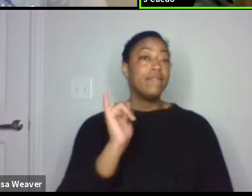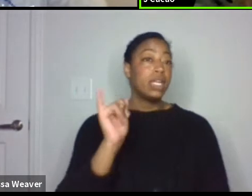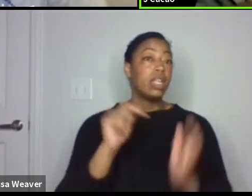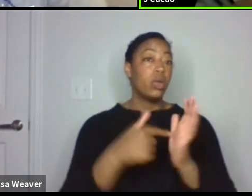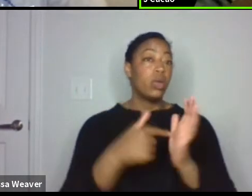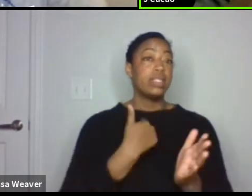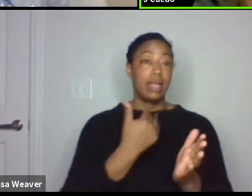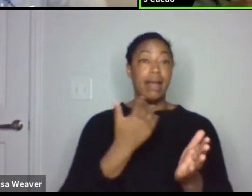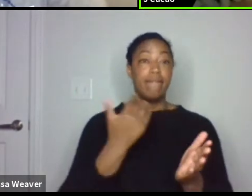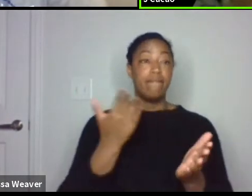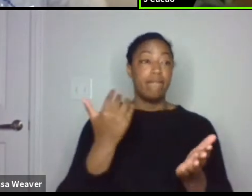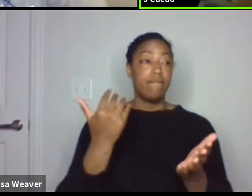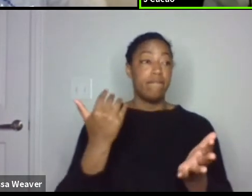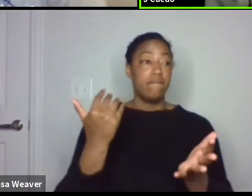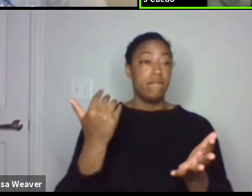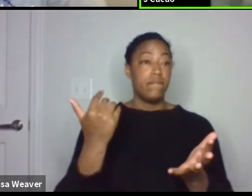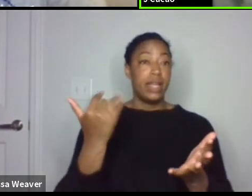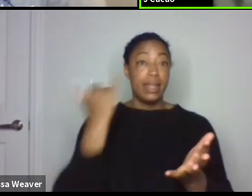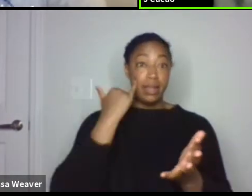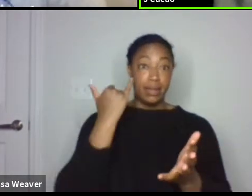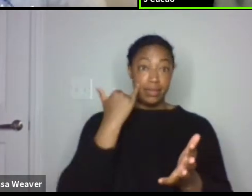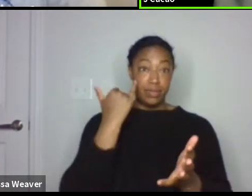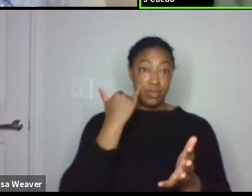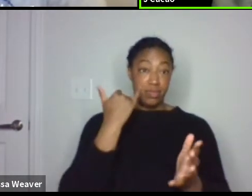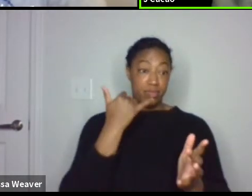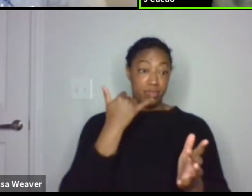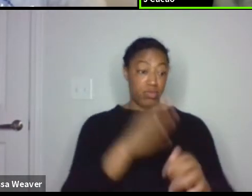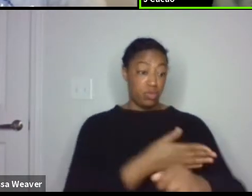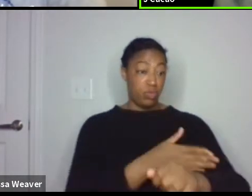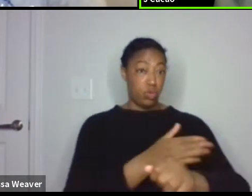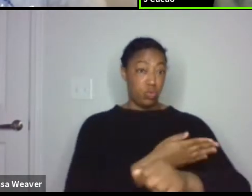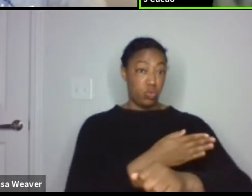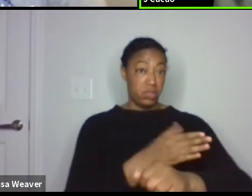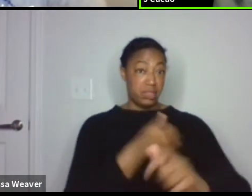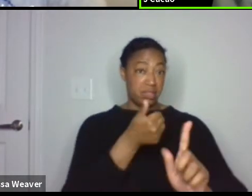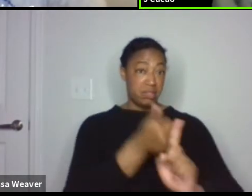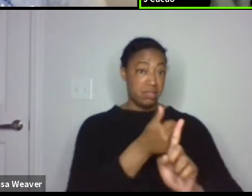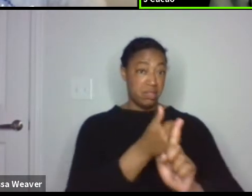of, if the music is good and people are vibing to the music